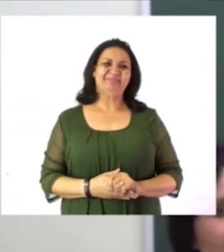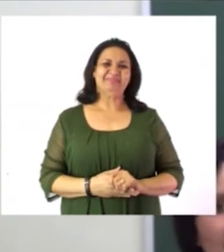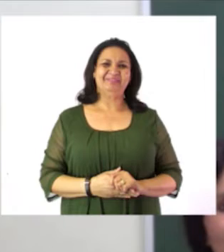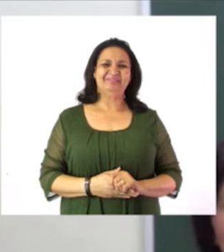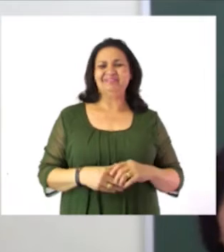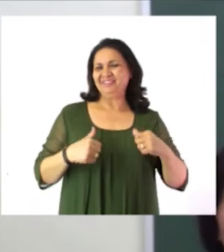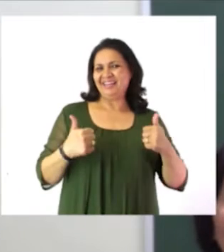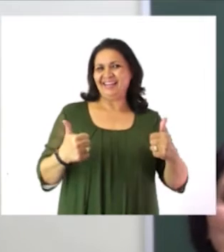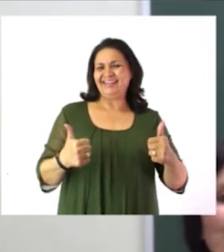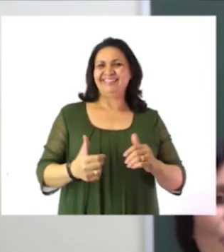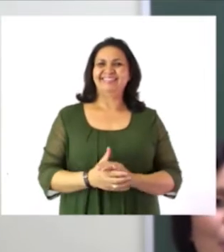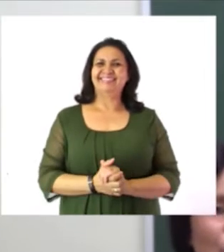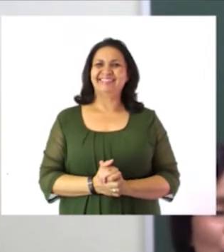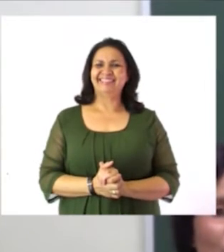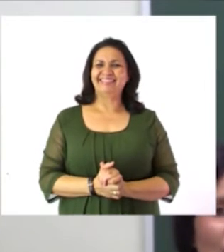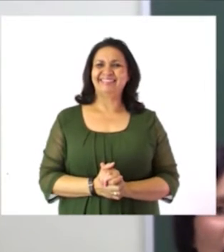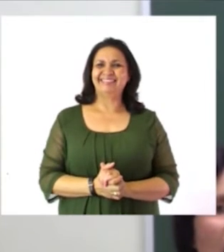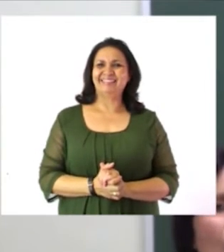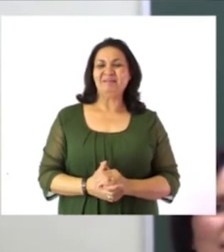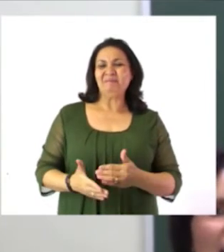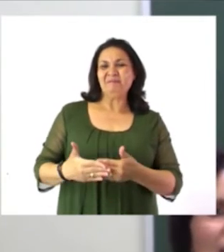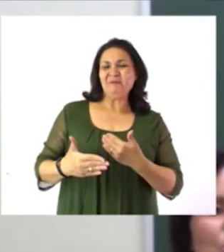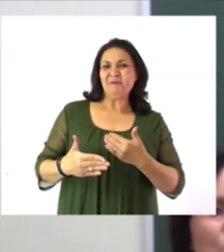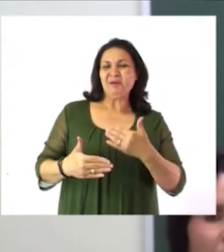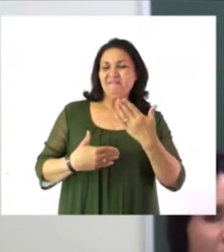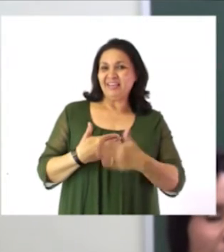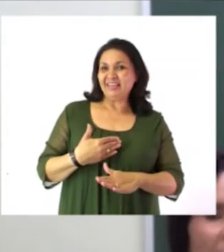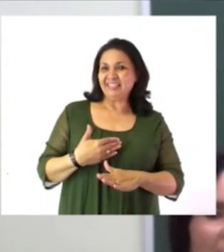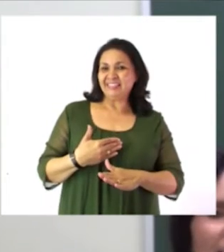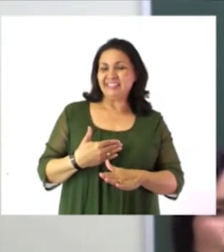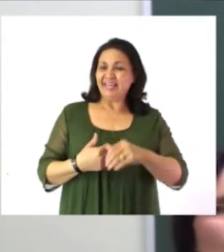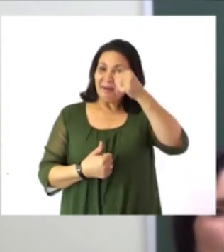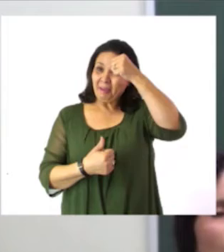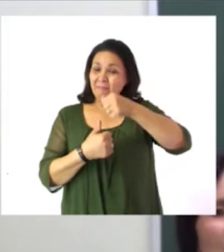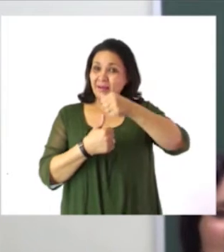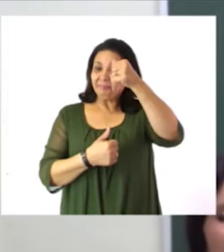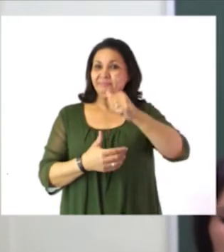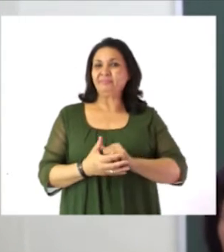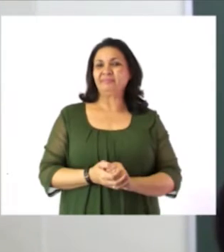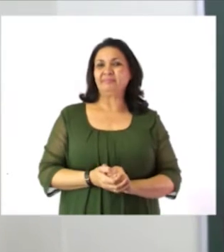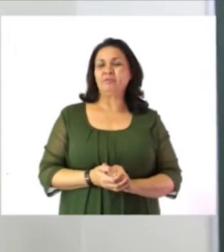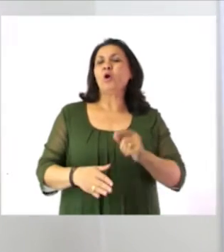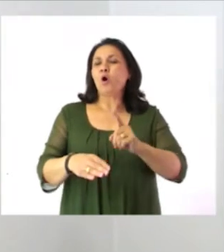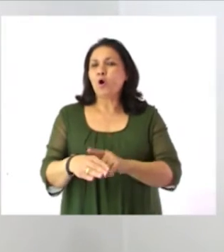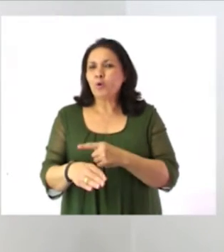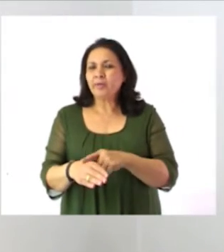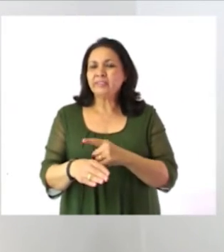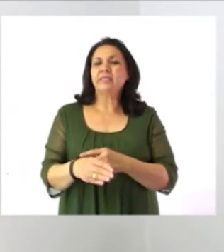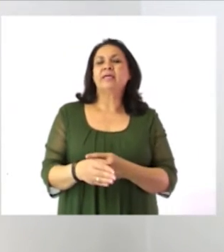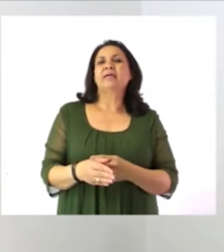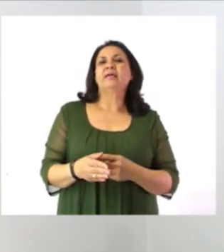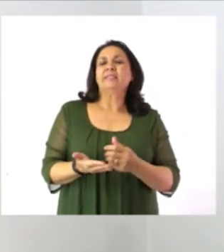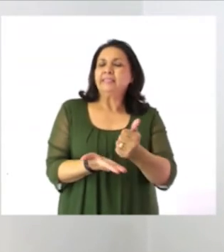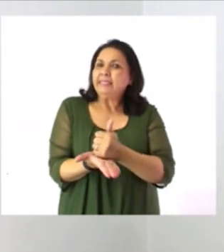Noah. Now, before we close off, I want us to remember that we always have to